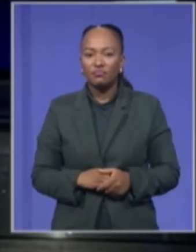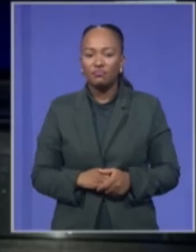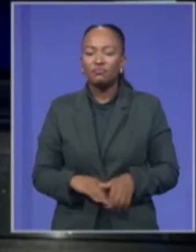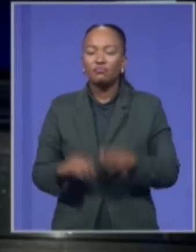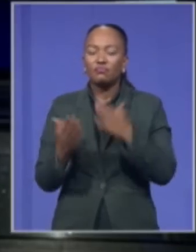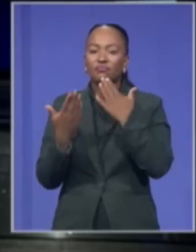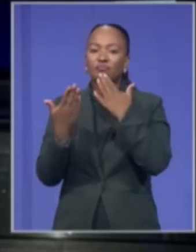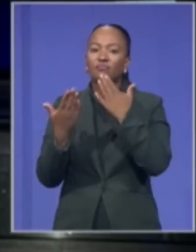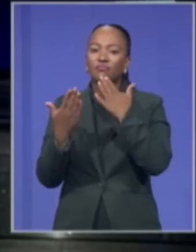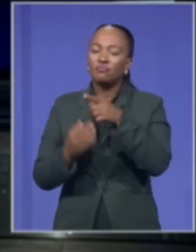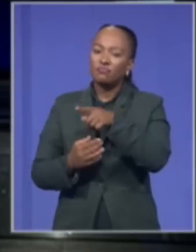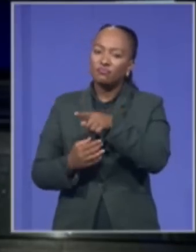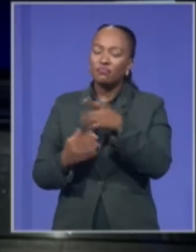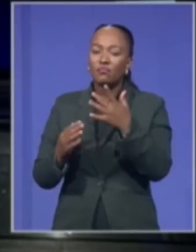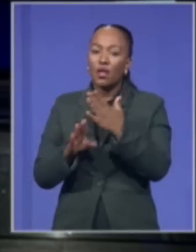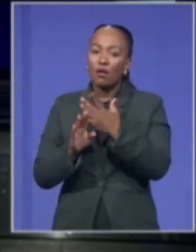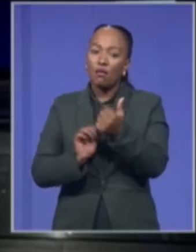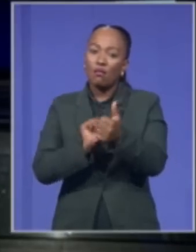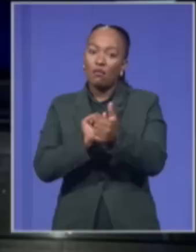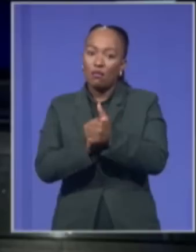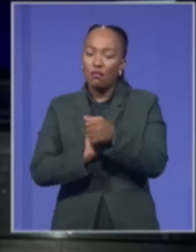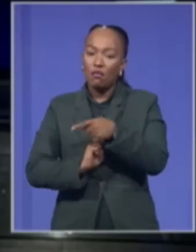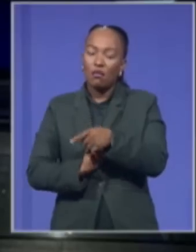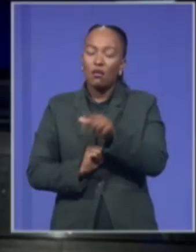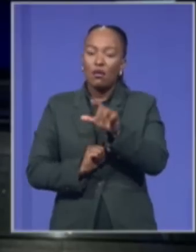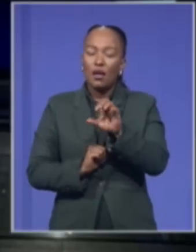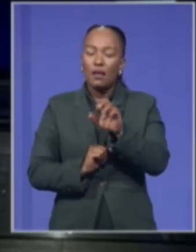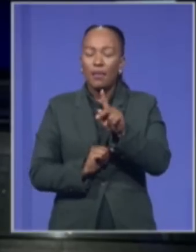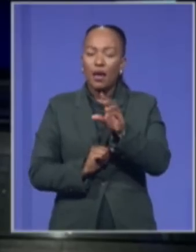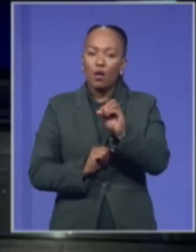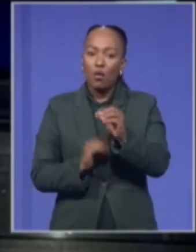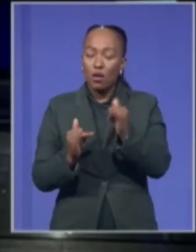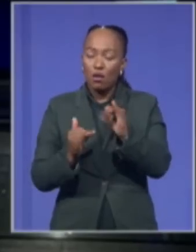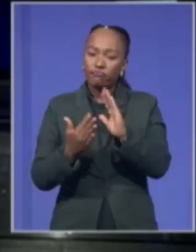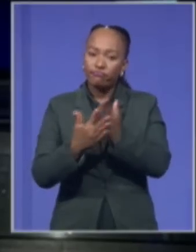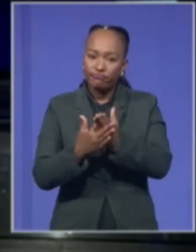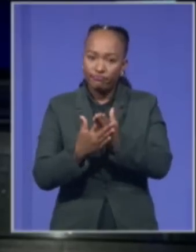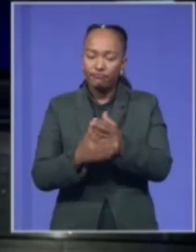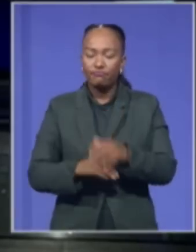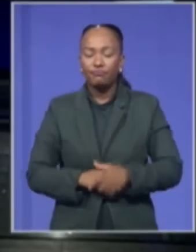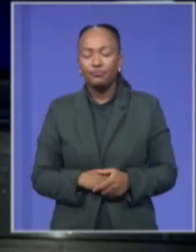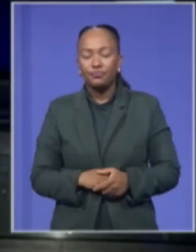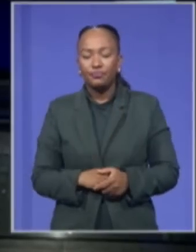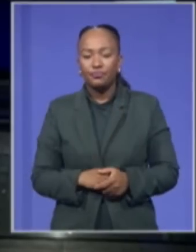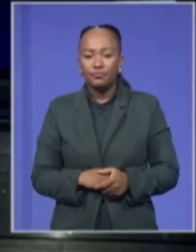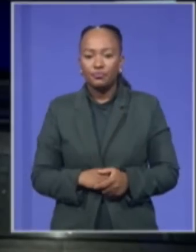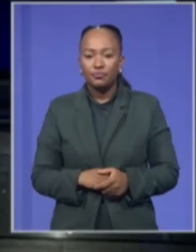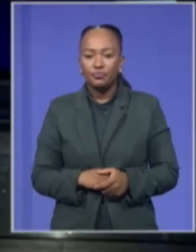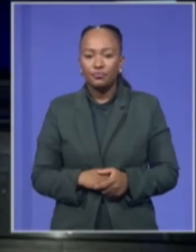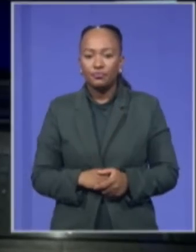lebohile haholo eo ebile mosebetsi mmoho le nna Lebeko Seleso re ya mabenkeleng ha di eme re botse